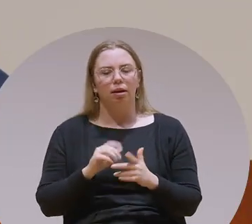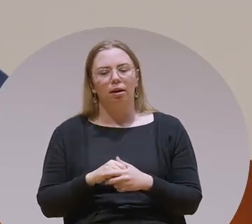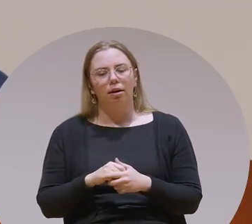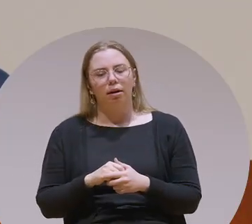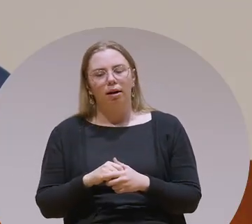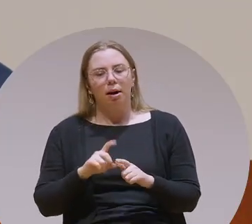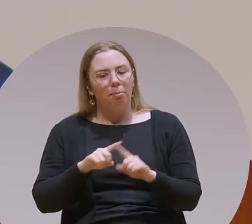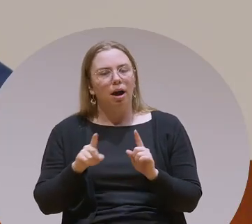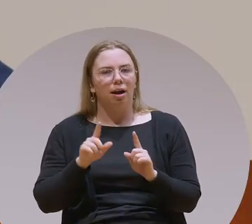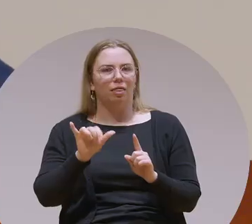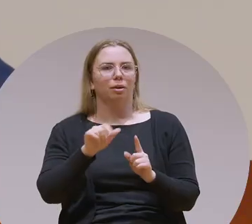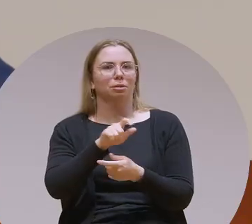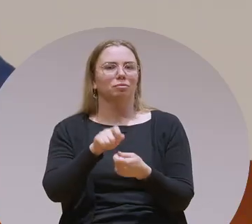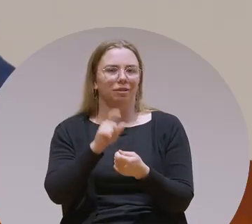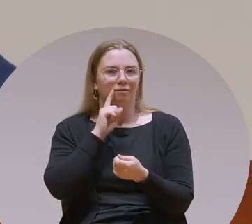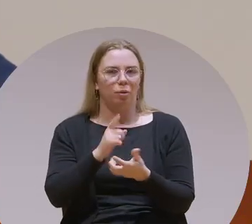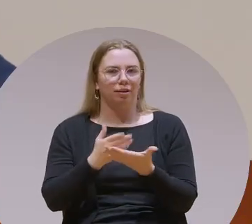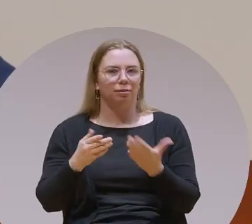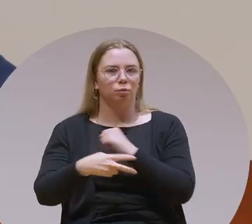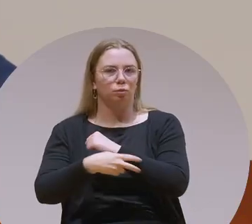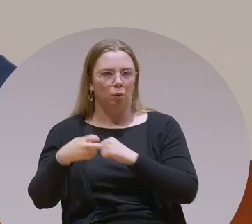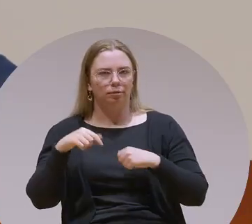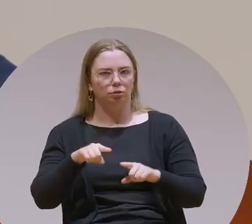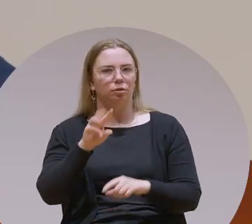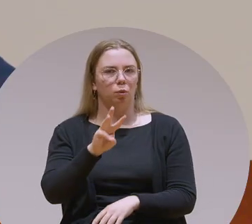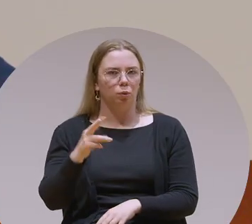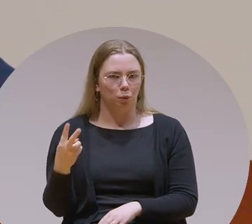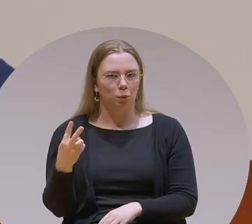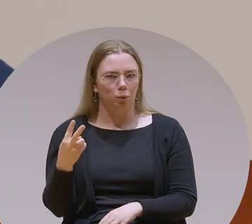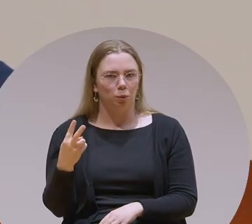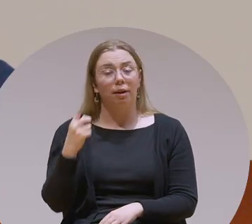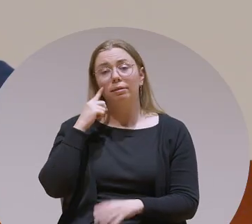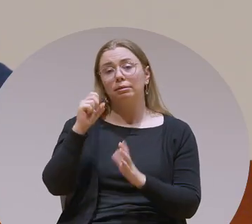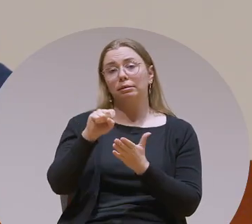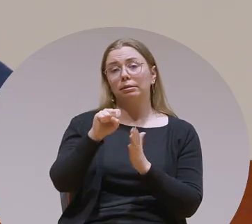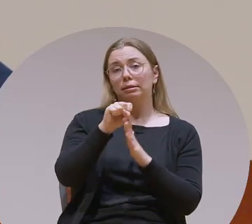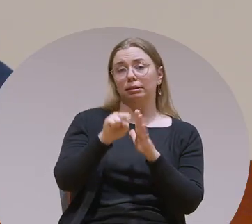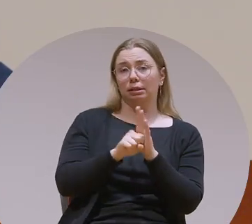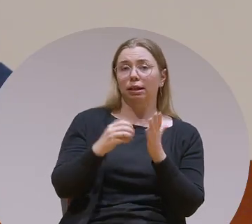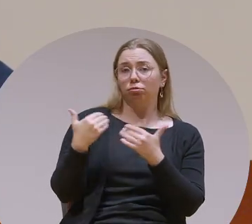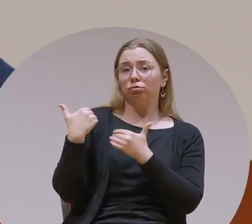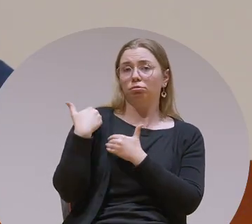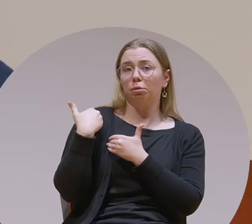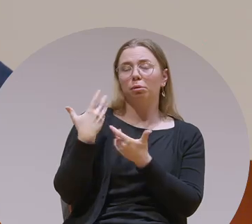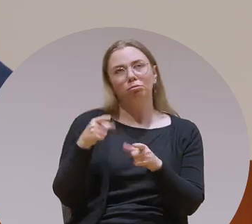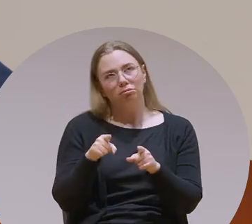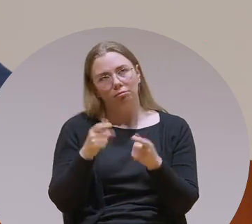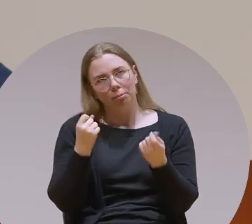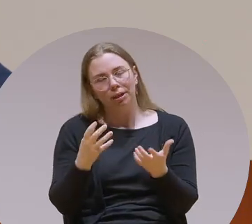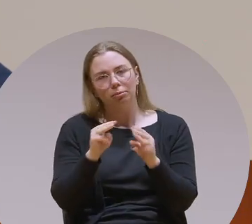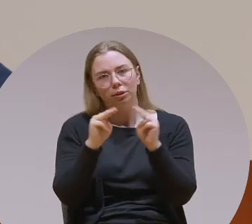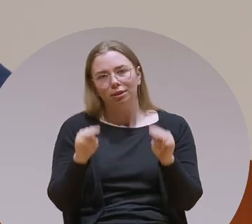stolen in World War II. I think we're the only state who has an obligation, although many museums do have full provenance that will include